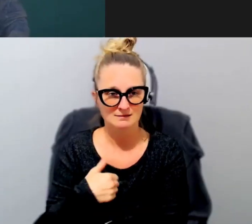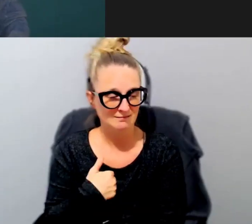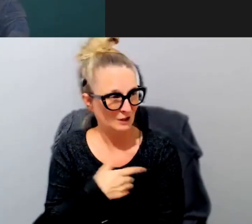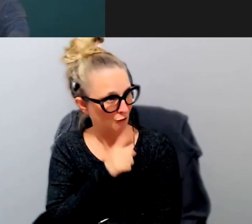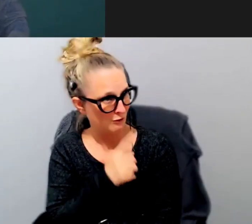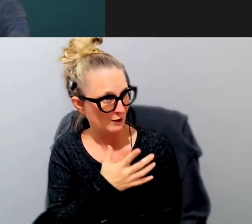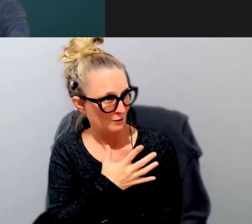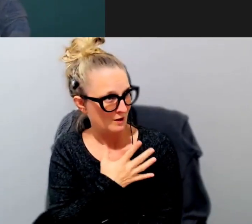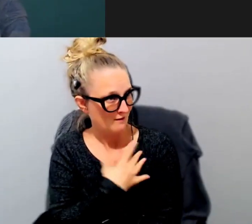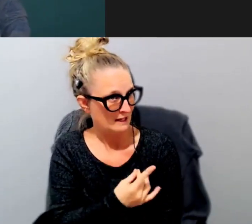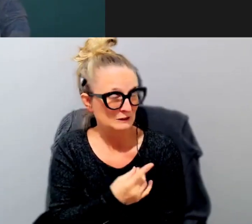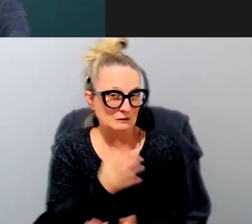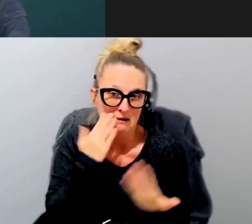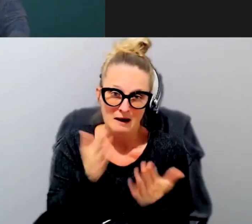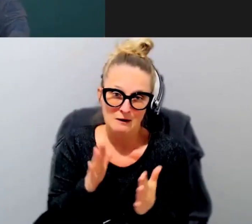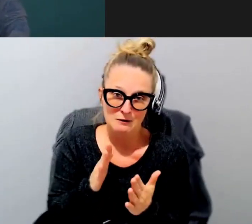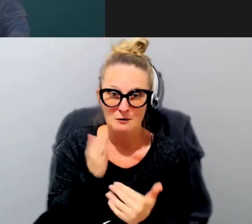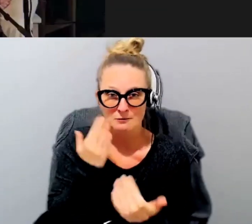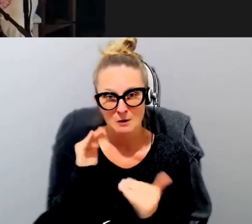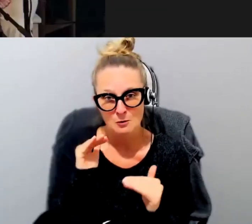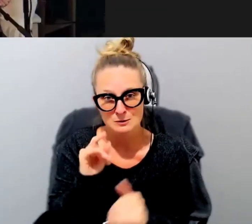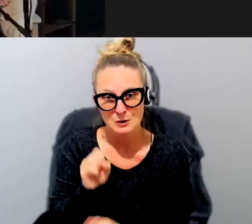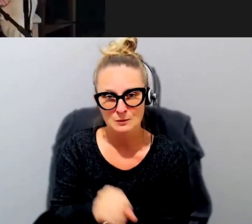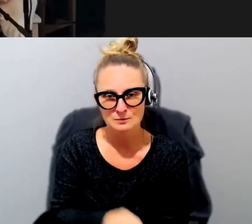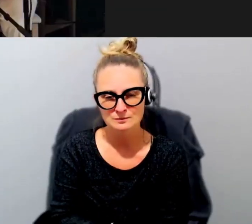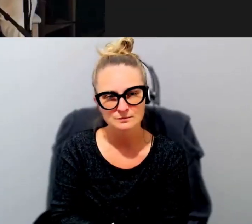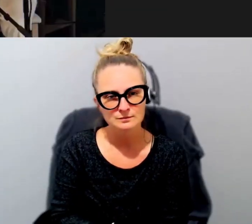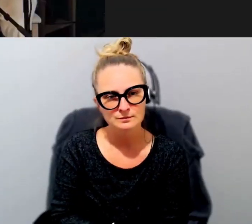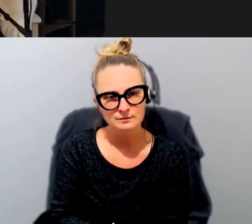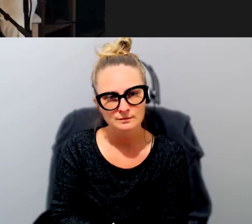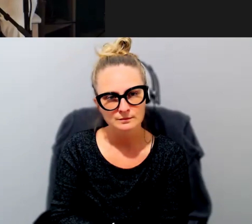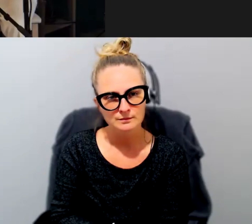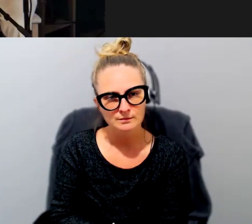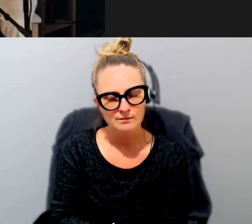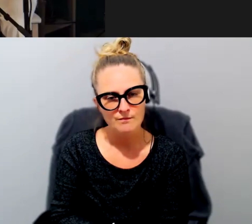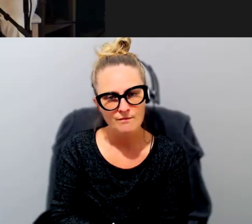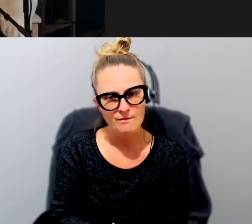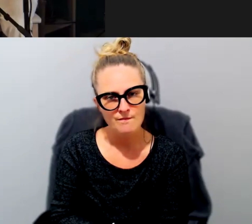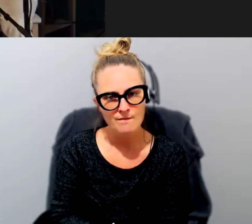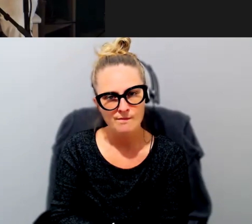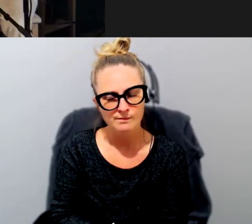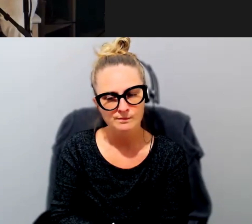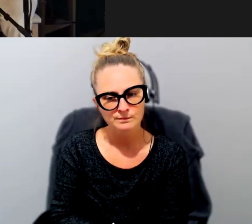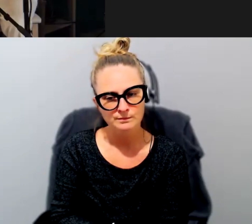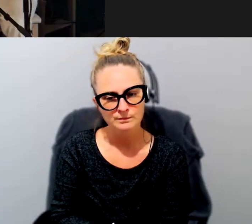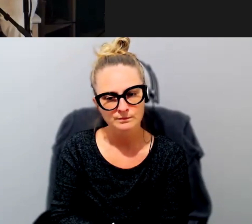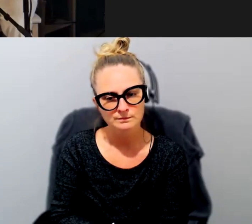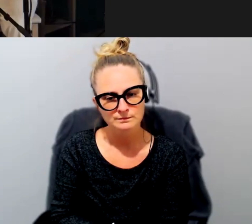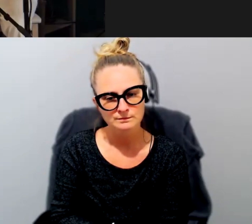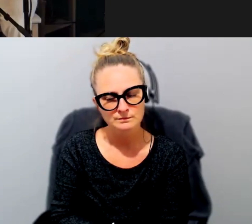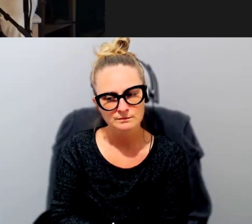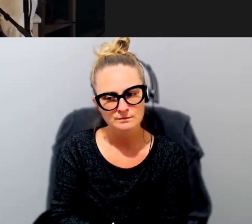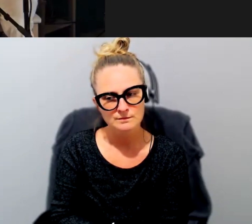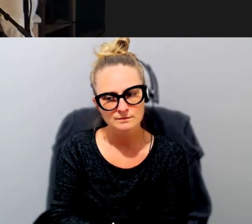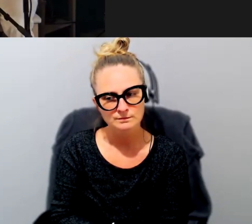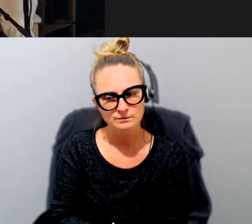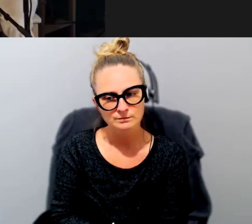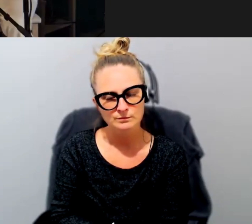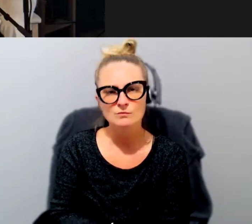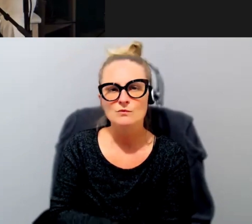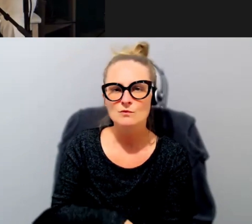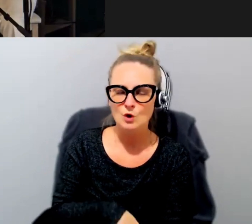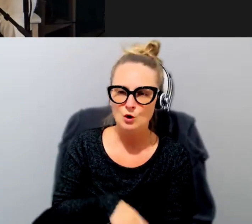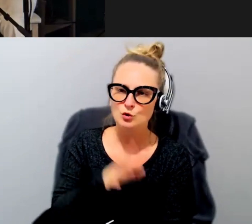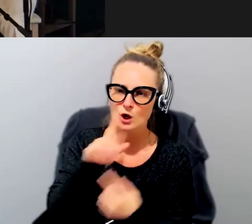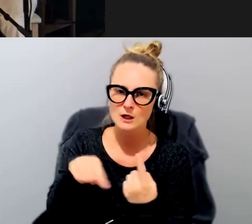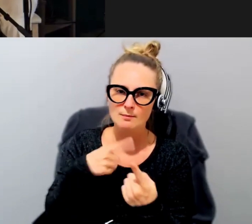know. So let's see. So you address some of the different varieties,